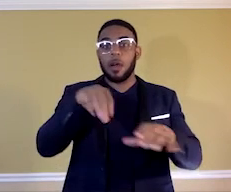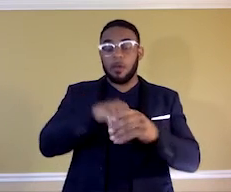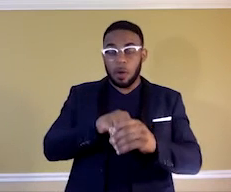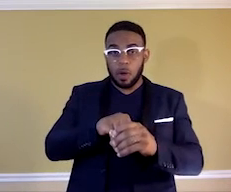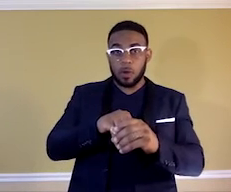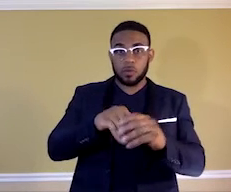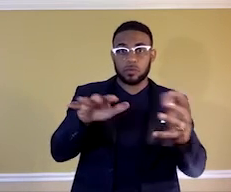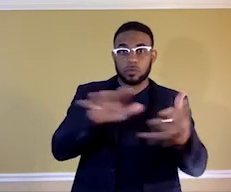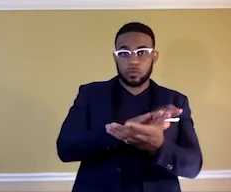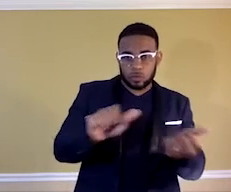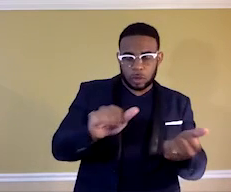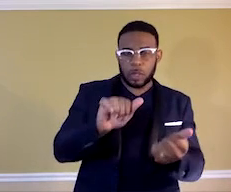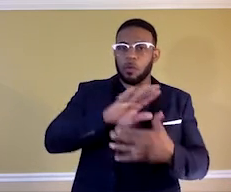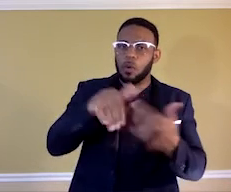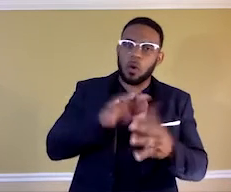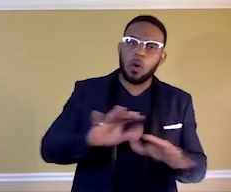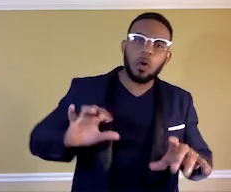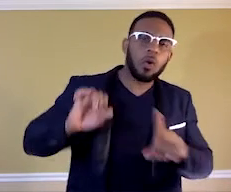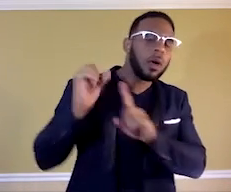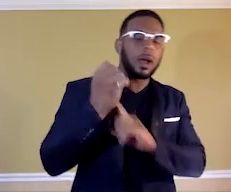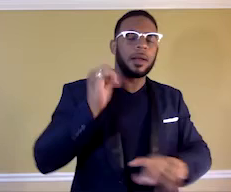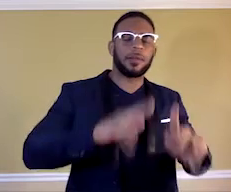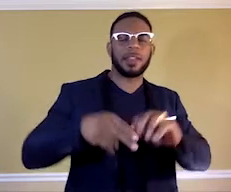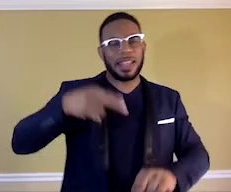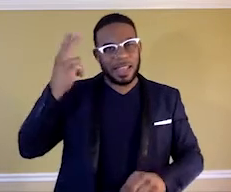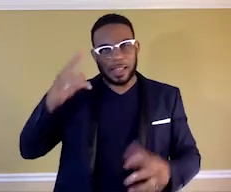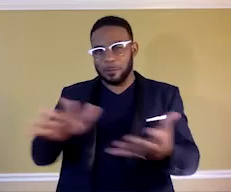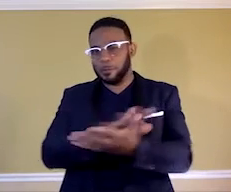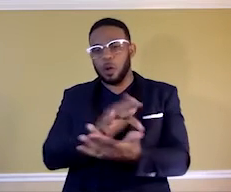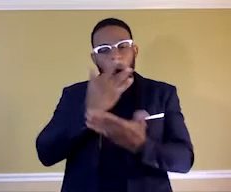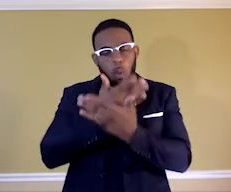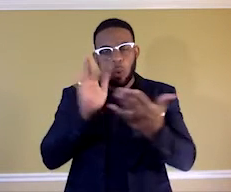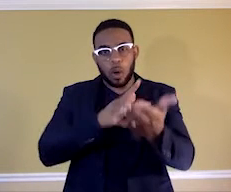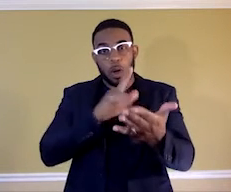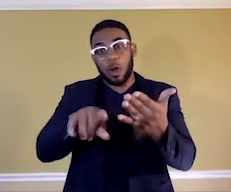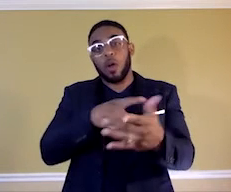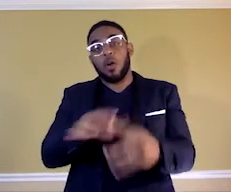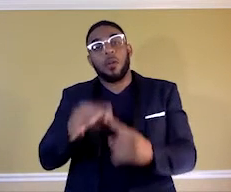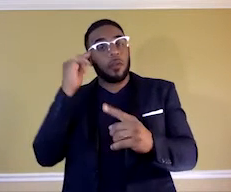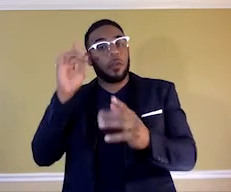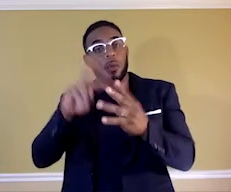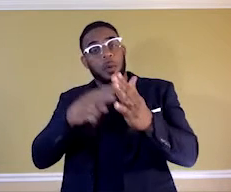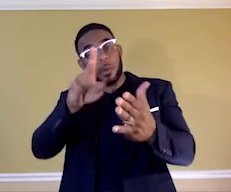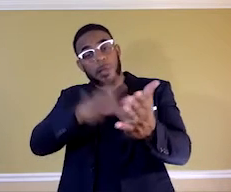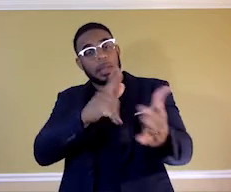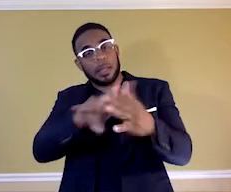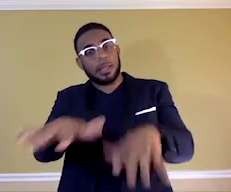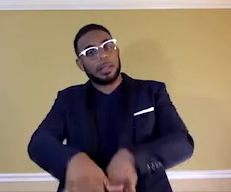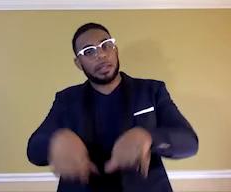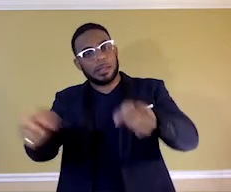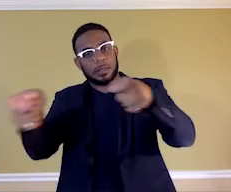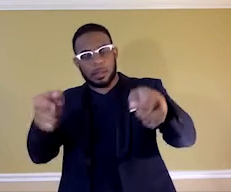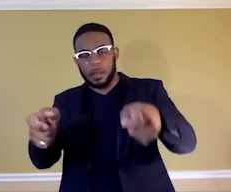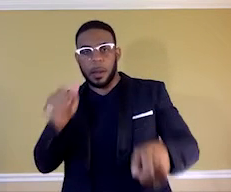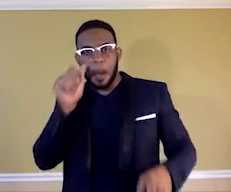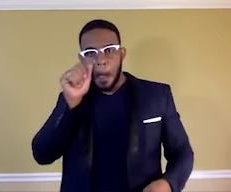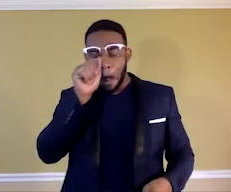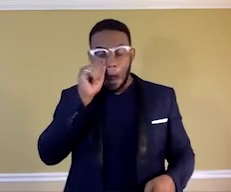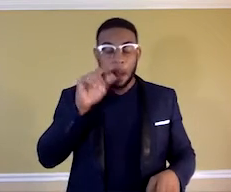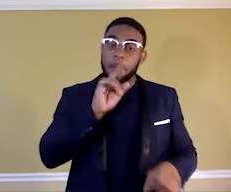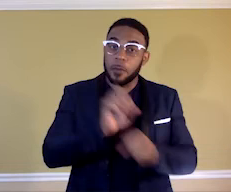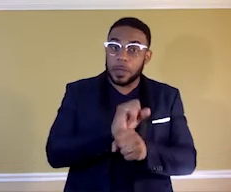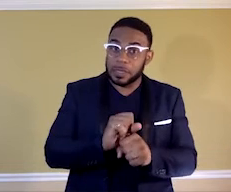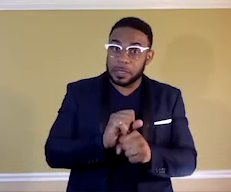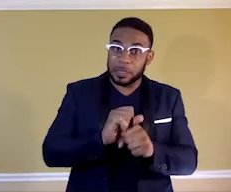this destruction of entire societies and their histories, solely for the purpose of exploitation and domination. So really,